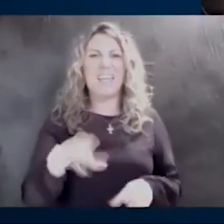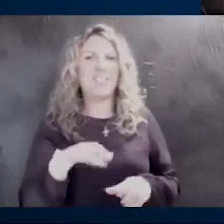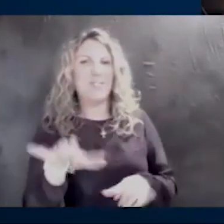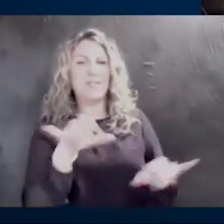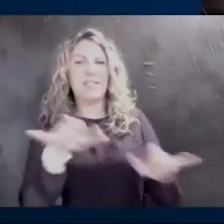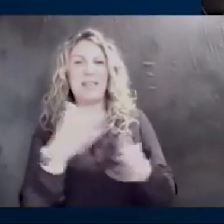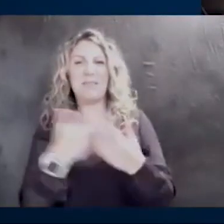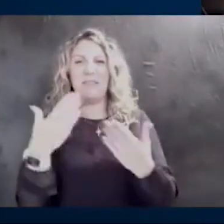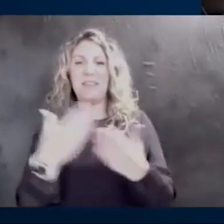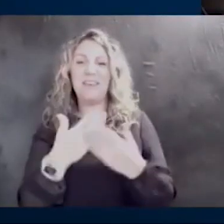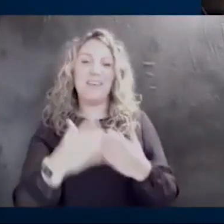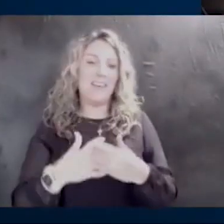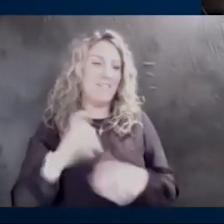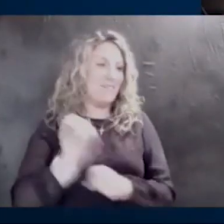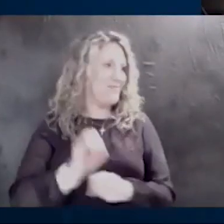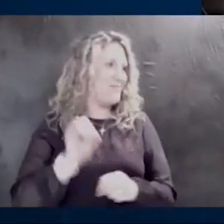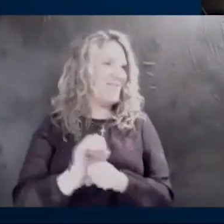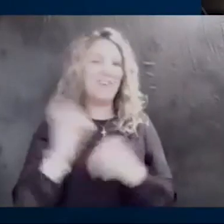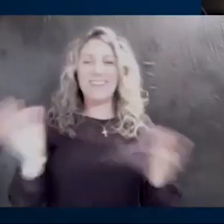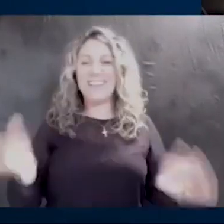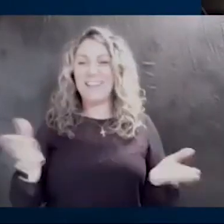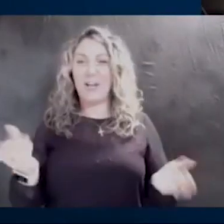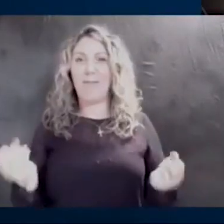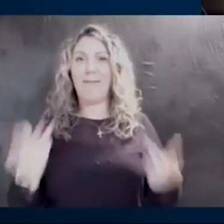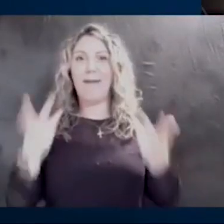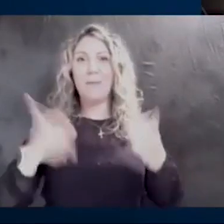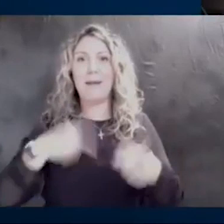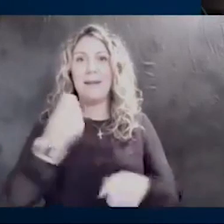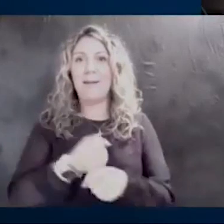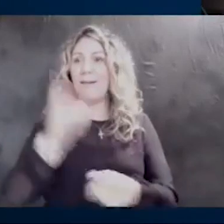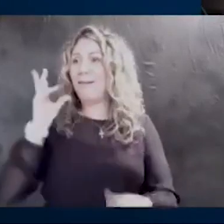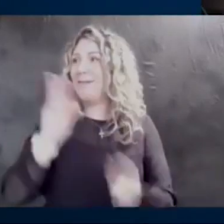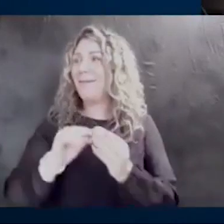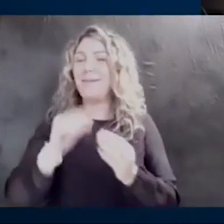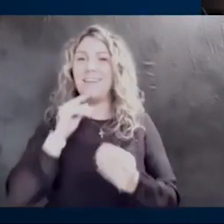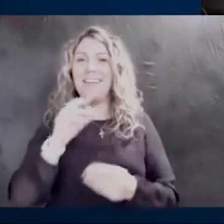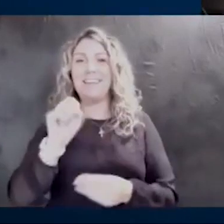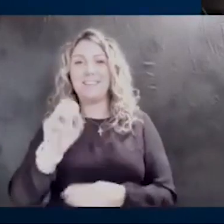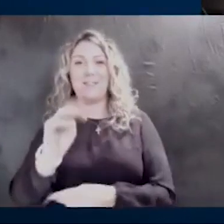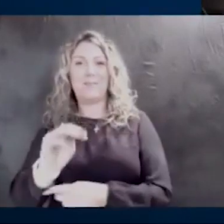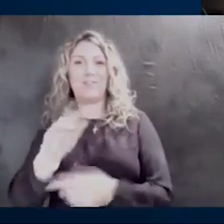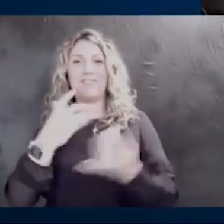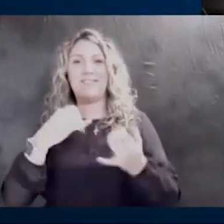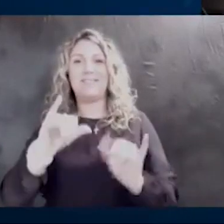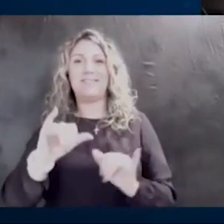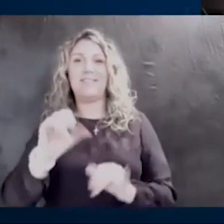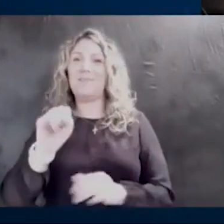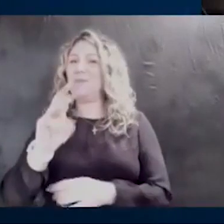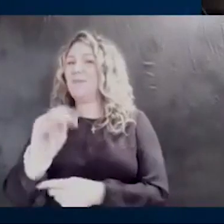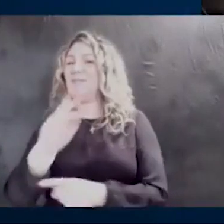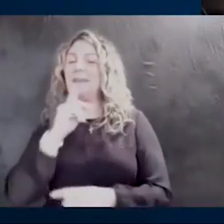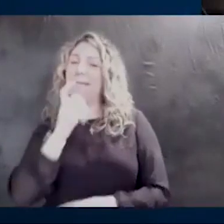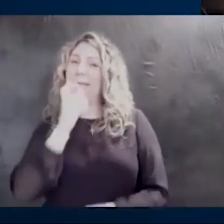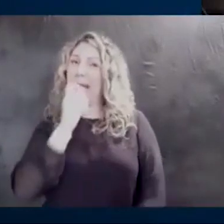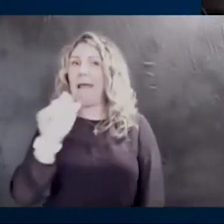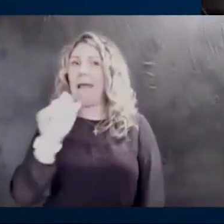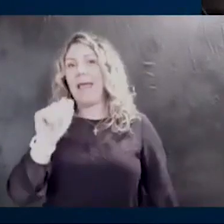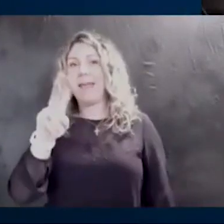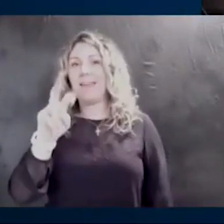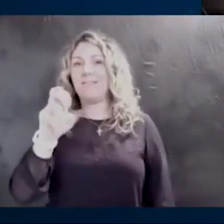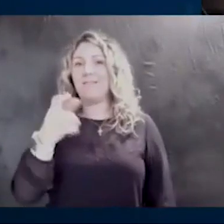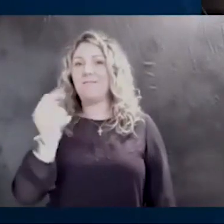I mean, I've worked here for too many years. Shawnee Mission is still Shawnee Mission, not Advent. I know. I'm getting better